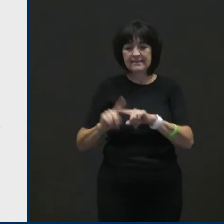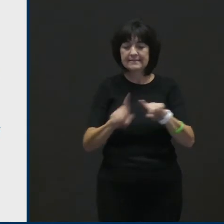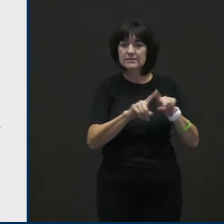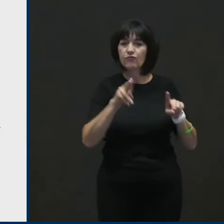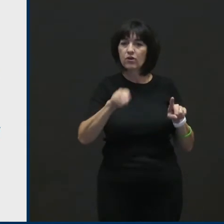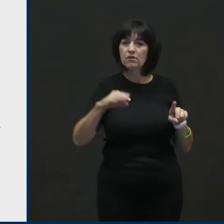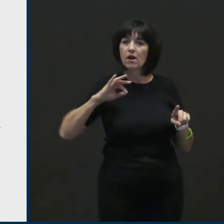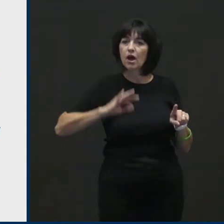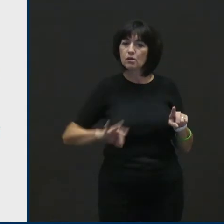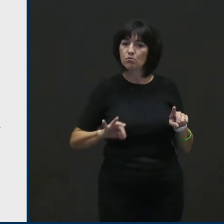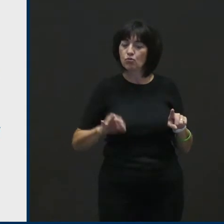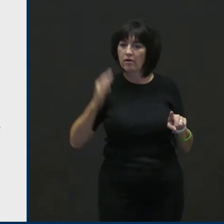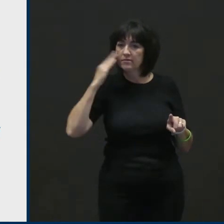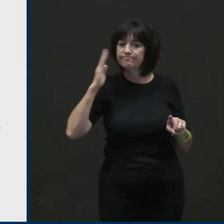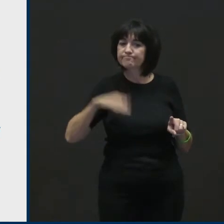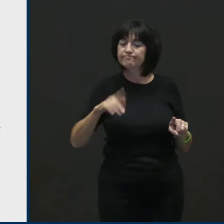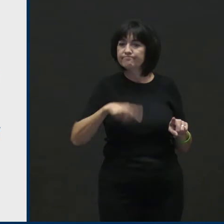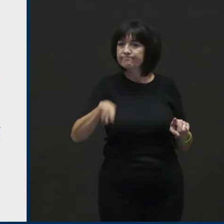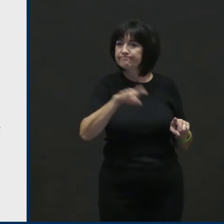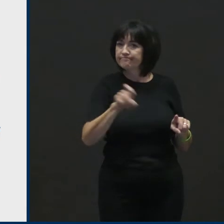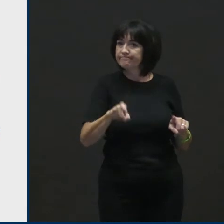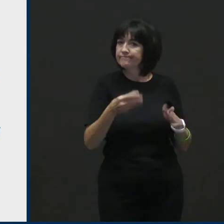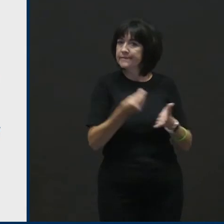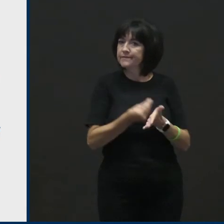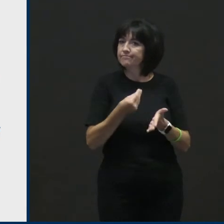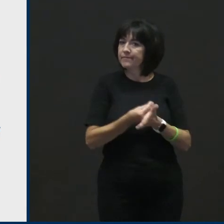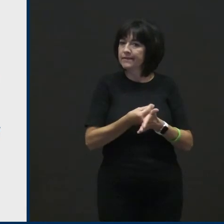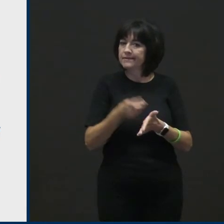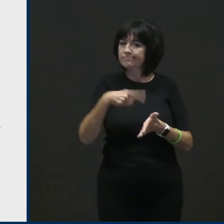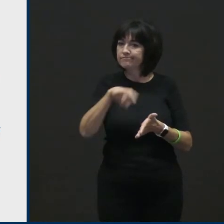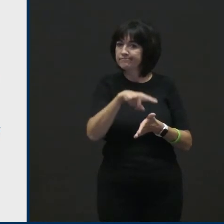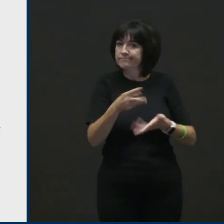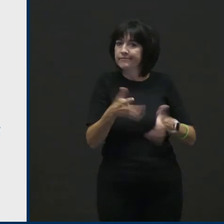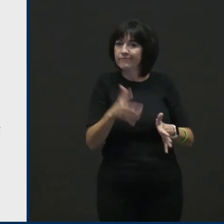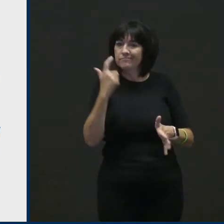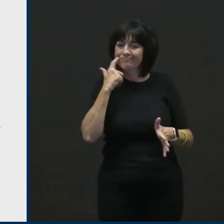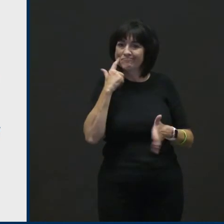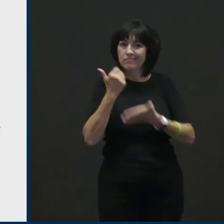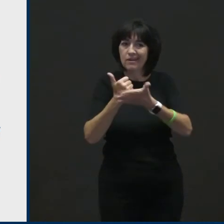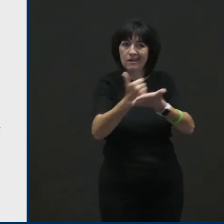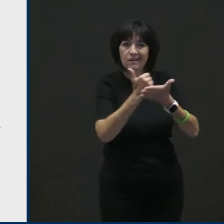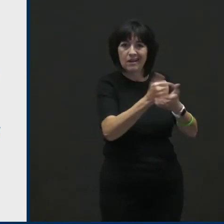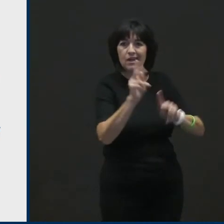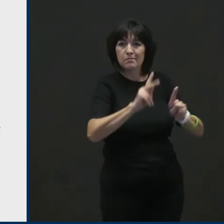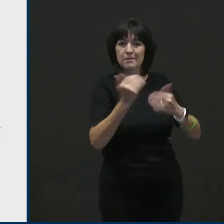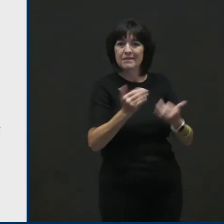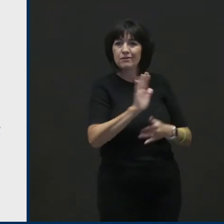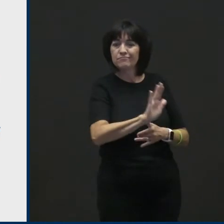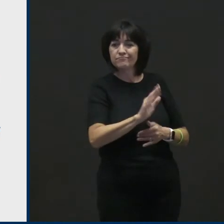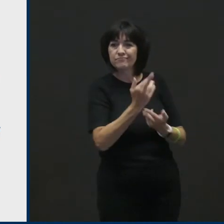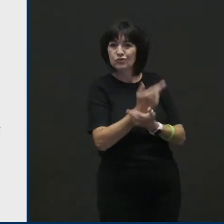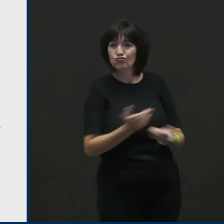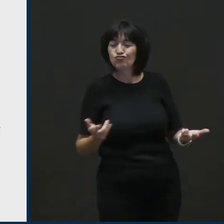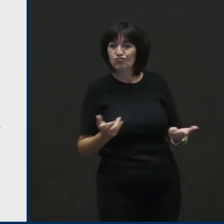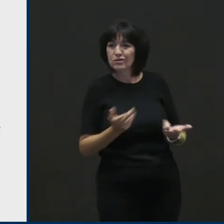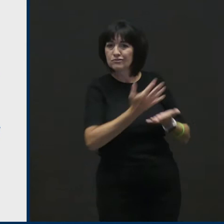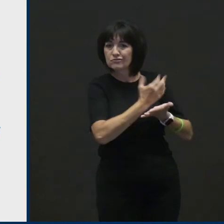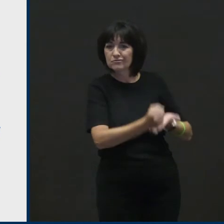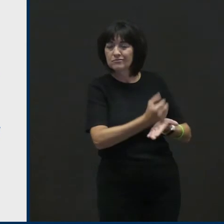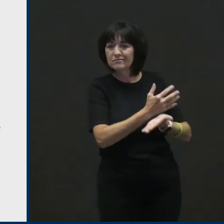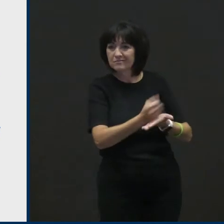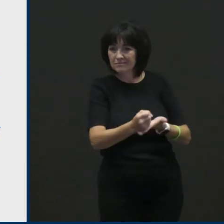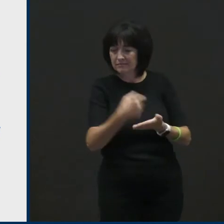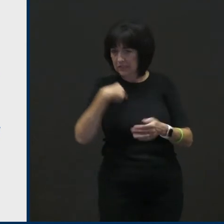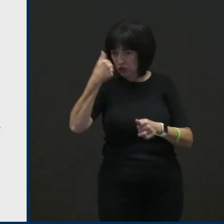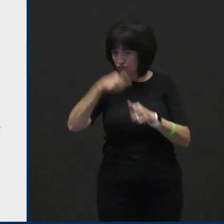gaps that we've discovered, starting with the big tornado that hit outside of Laurel back in 2018, and then of course the storms